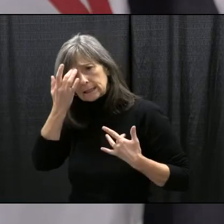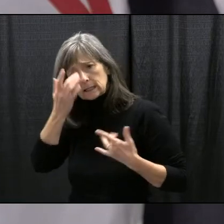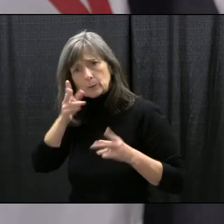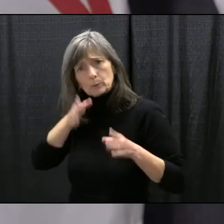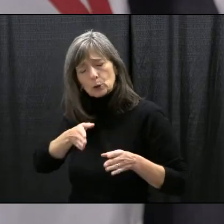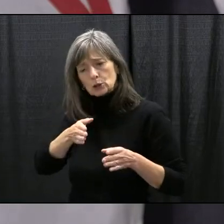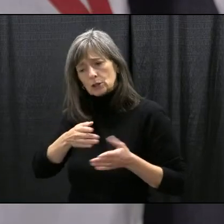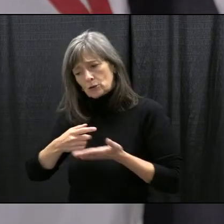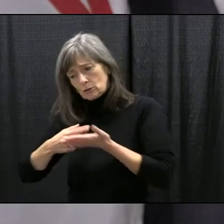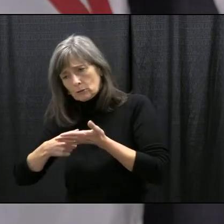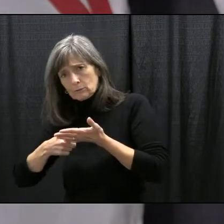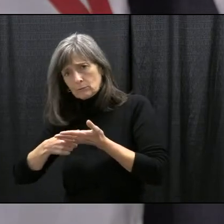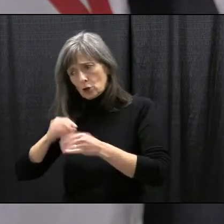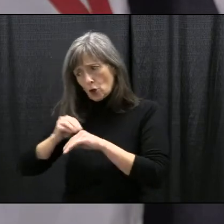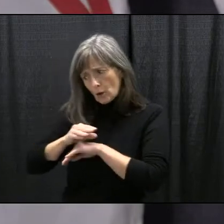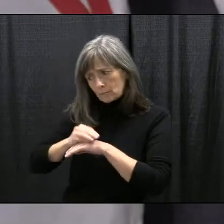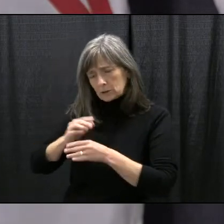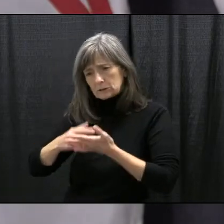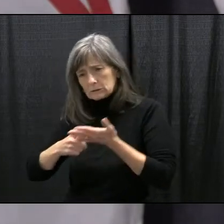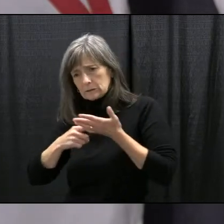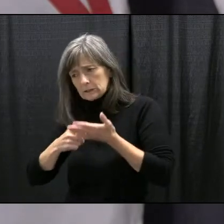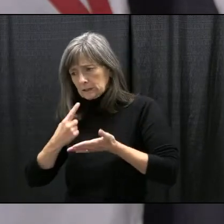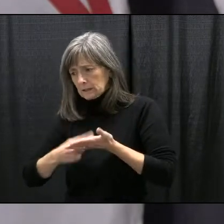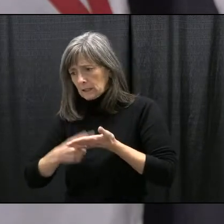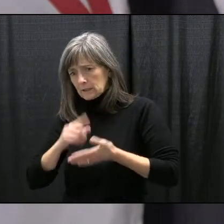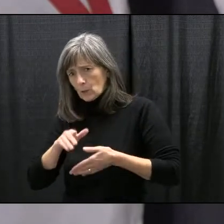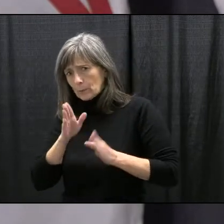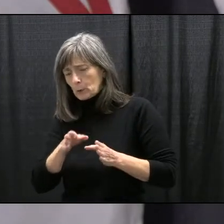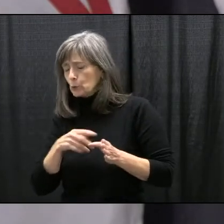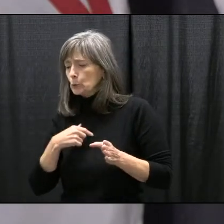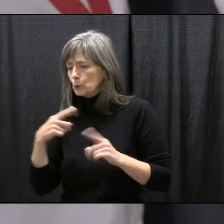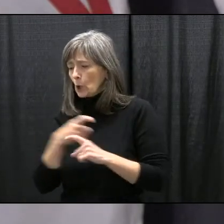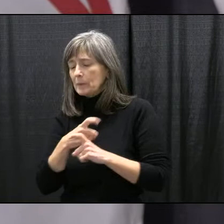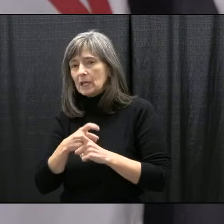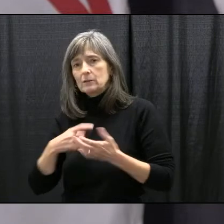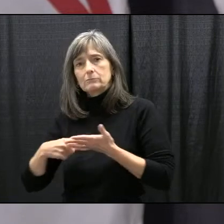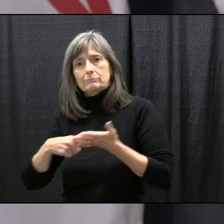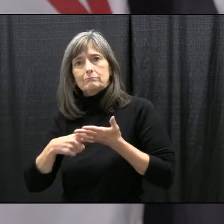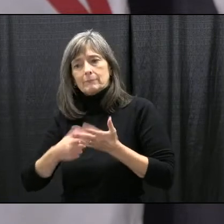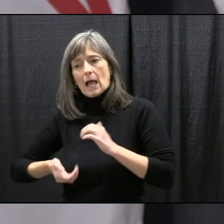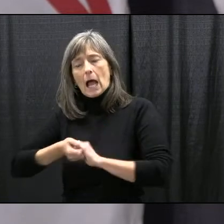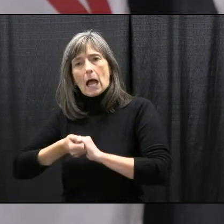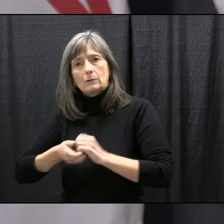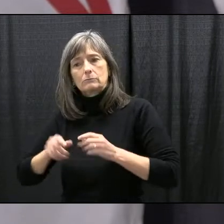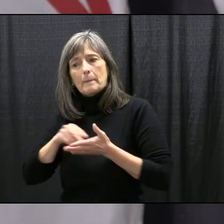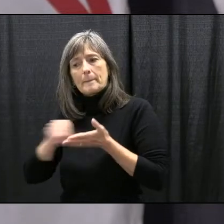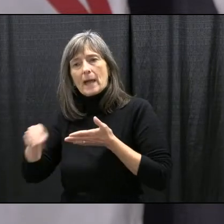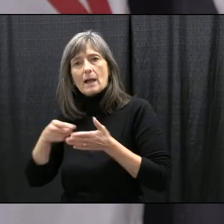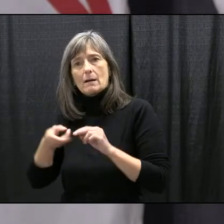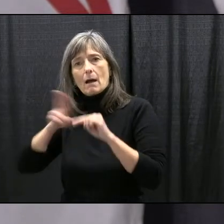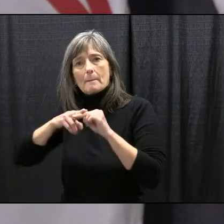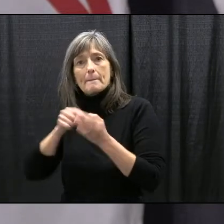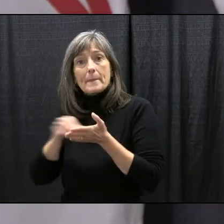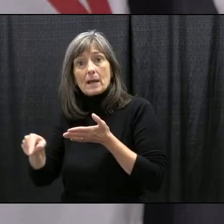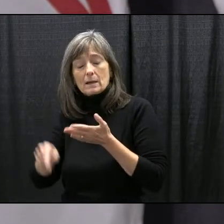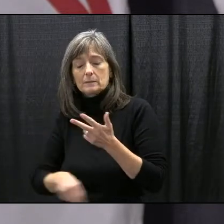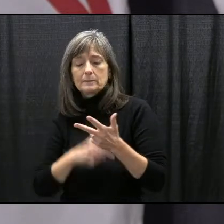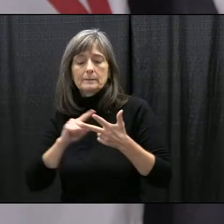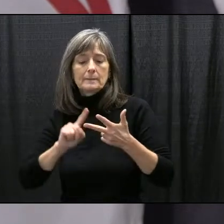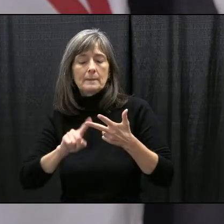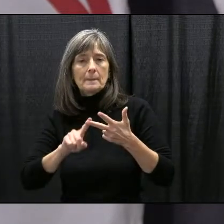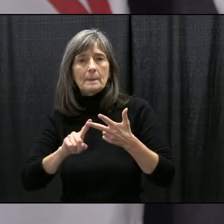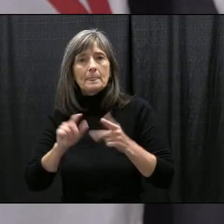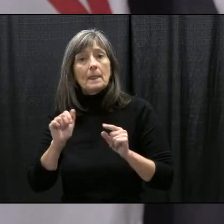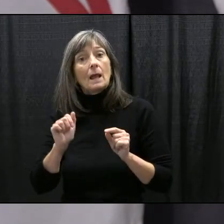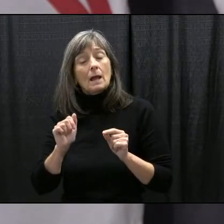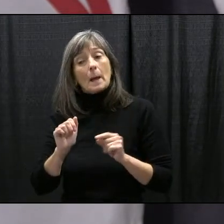professionals regarding a patient's care. Finally, there is a practice improvement program. This